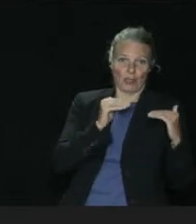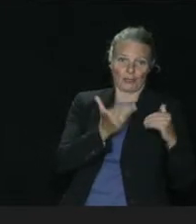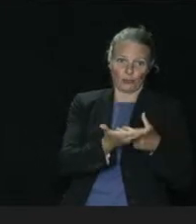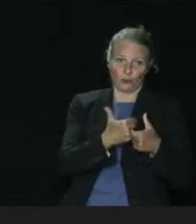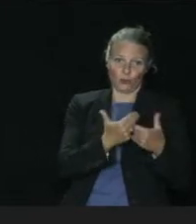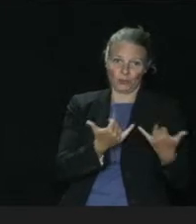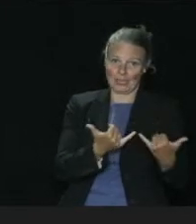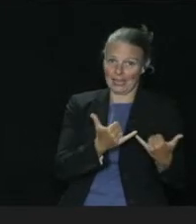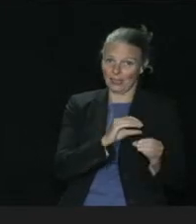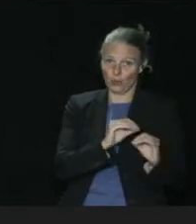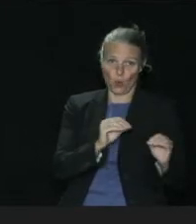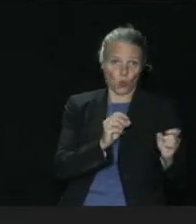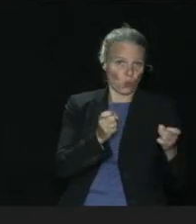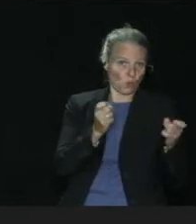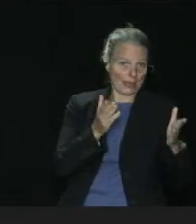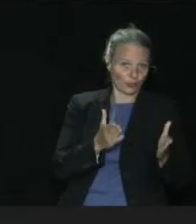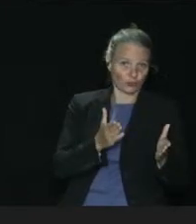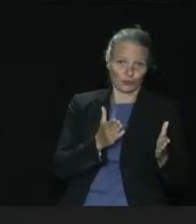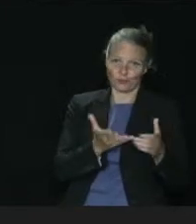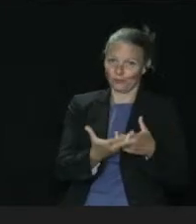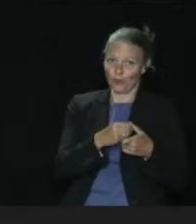that answer. Sorry about that.